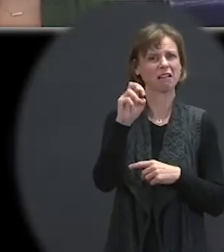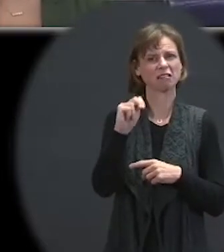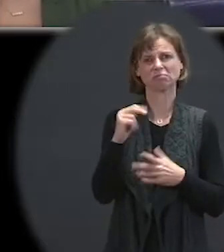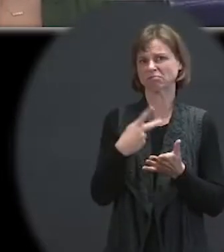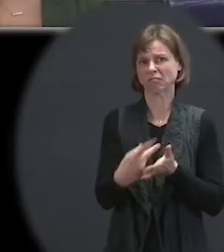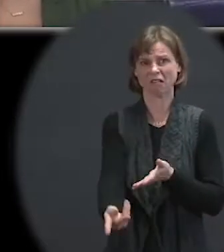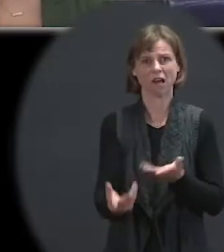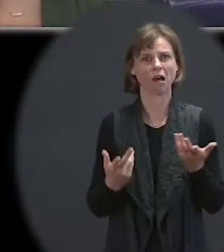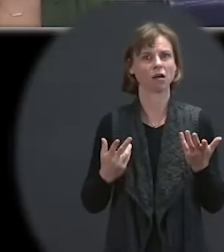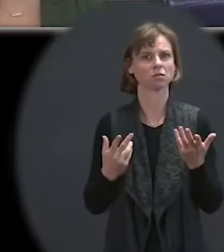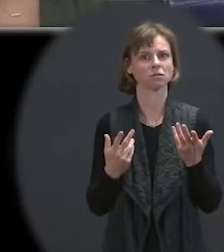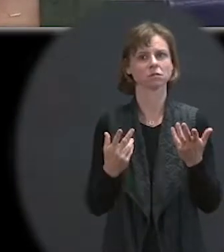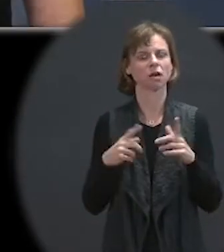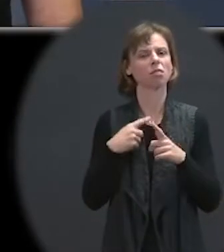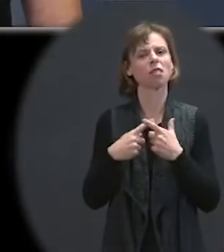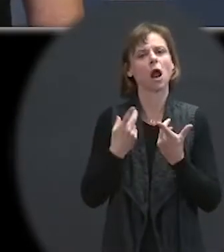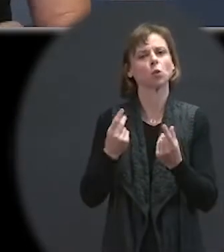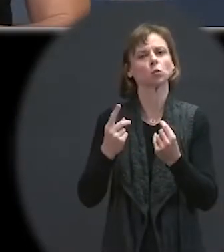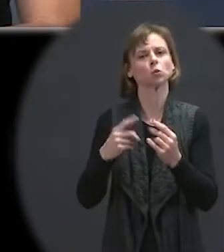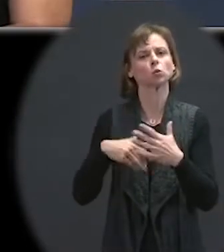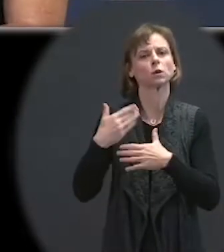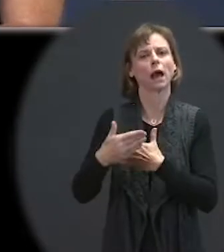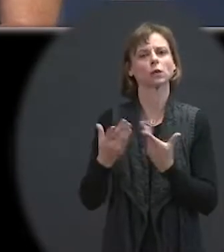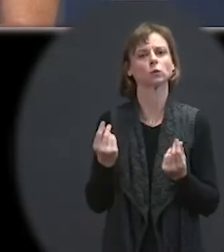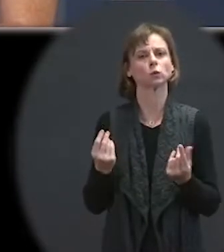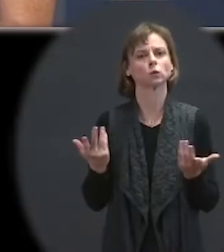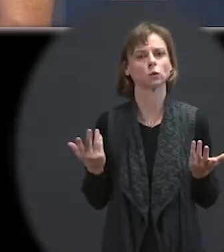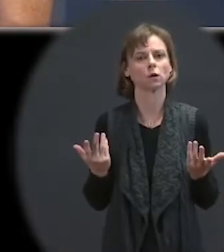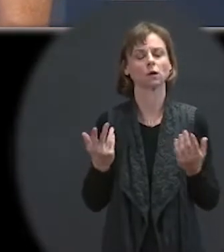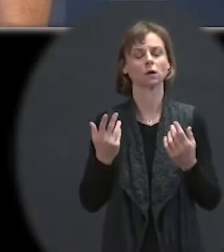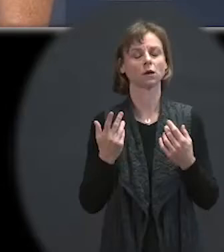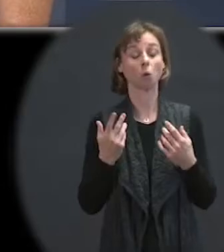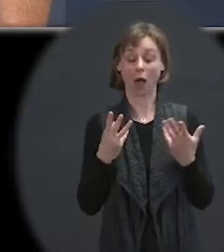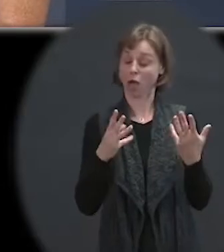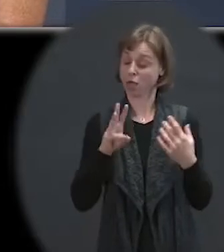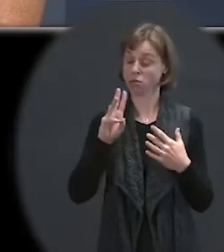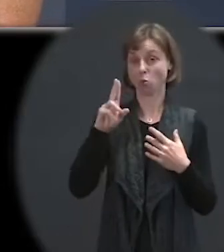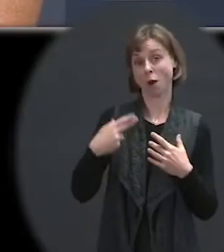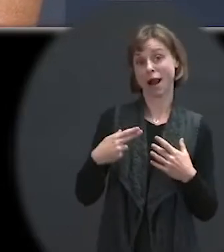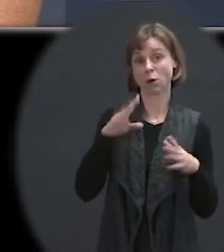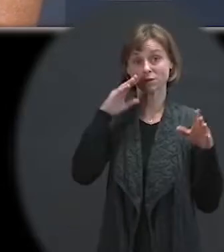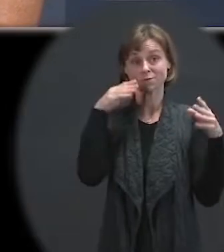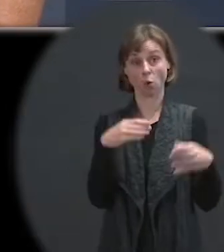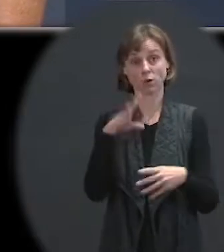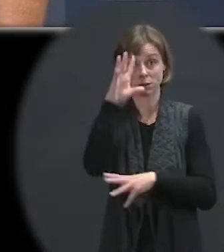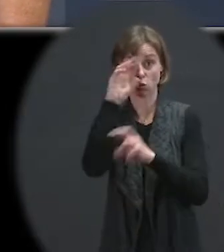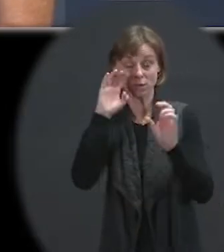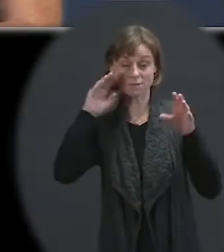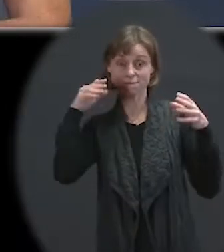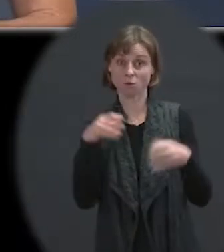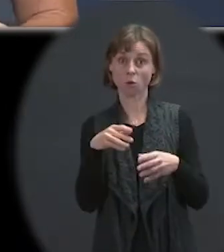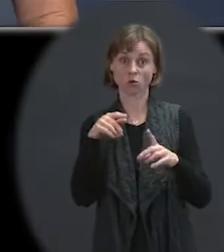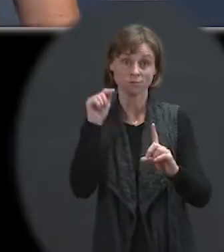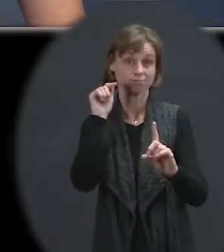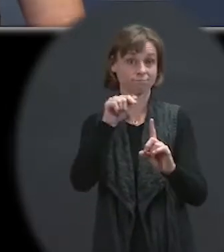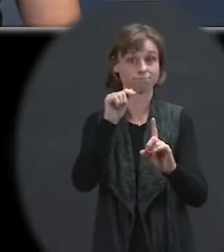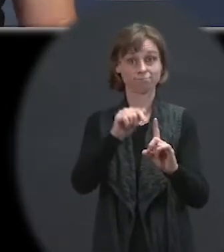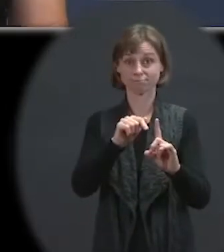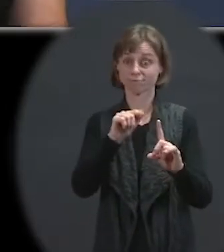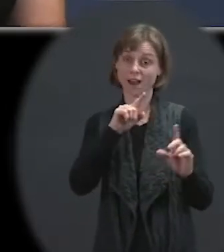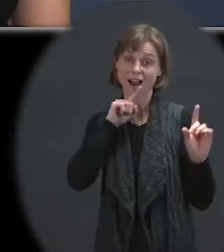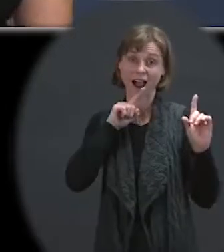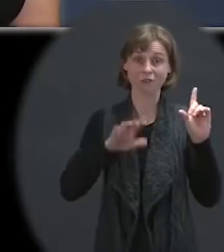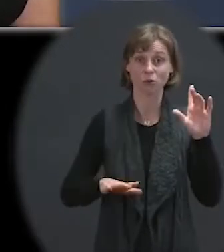of what that looks like? Well, the White House's focus, the president's focus, is on working toward the confirmation of